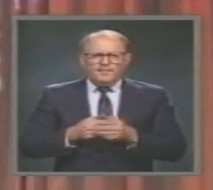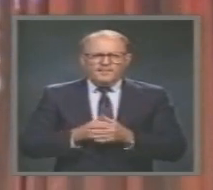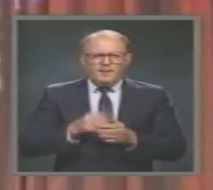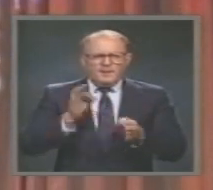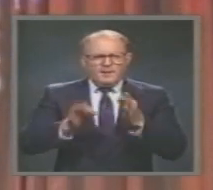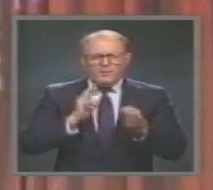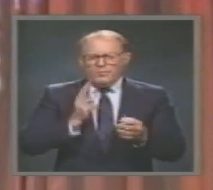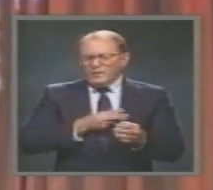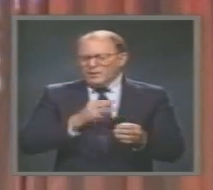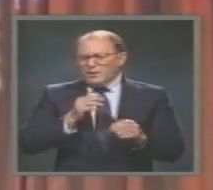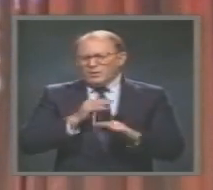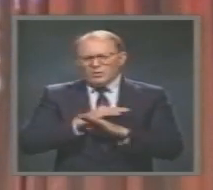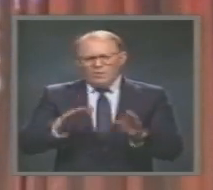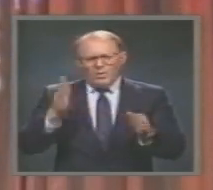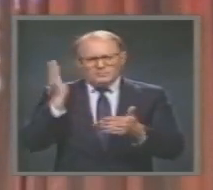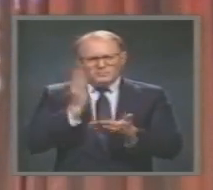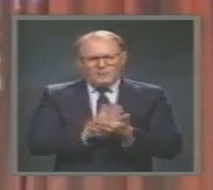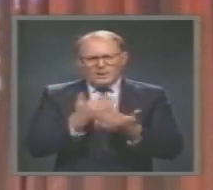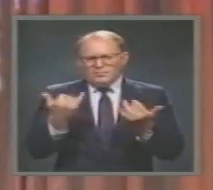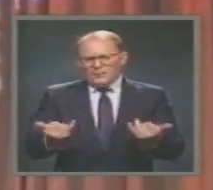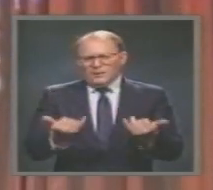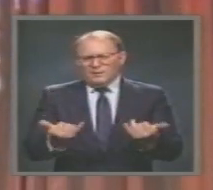If we don't put a stop to it now,